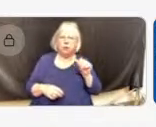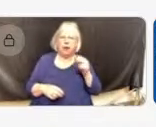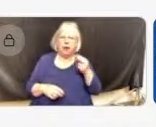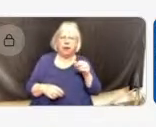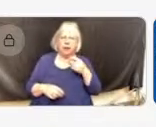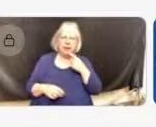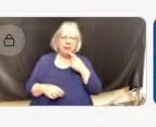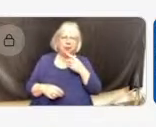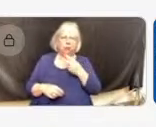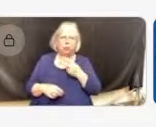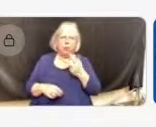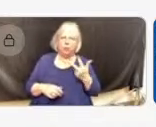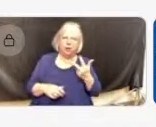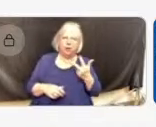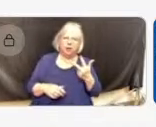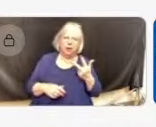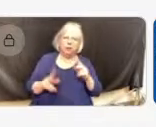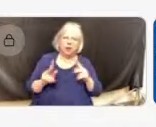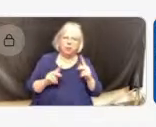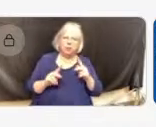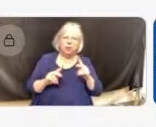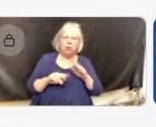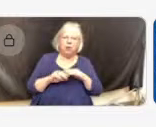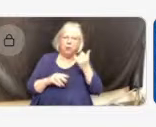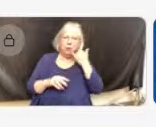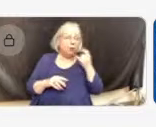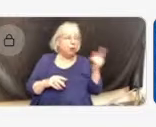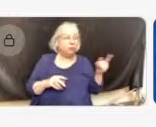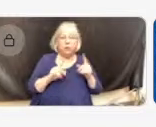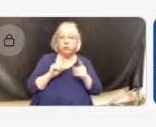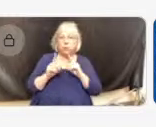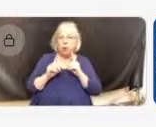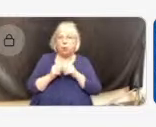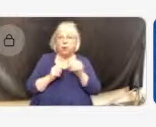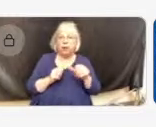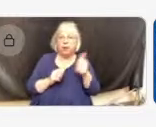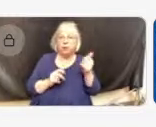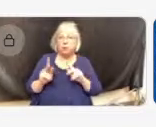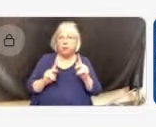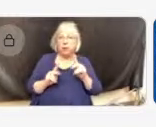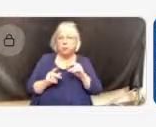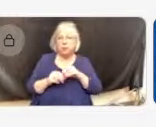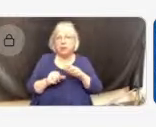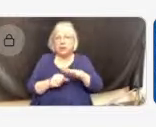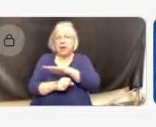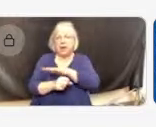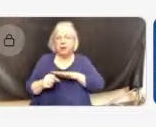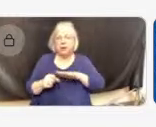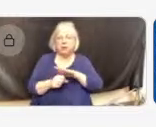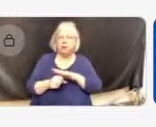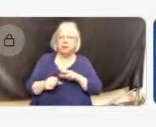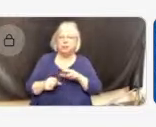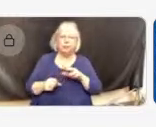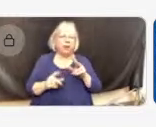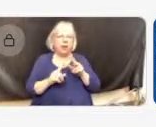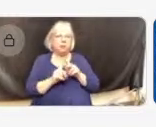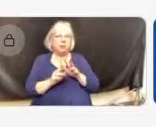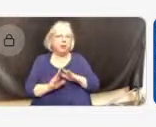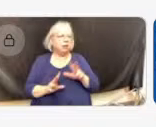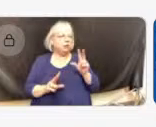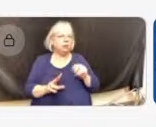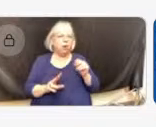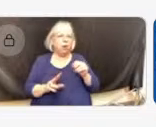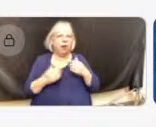know if you were able to speak with any other of the other residents or. No, I have a food